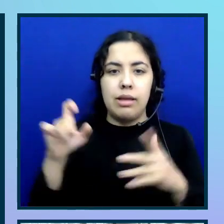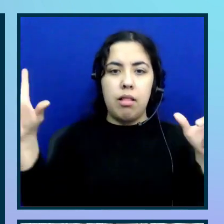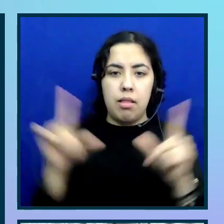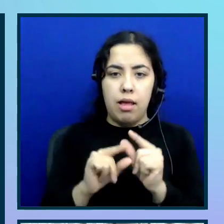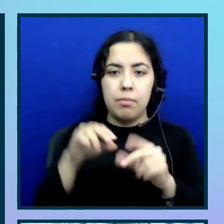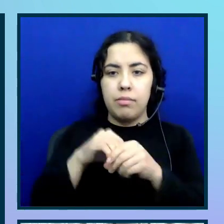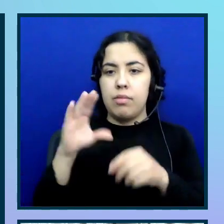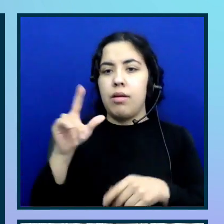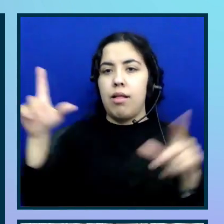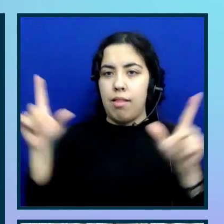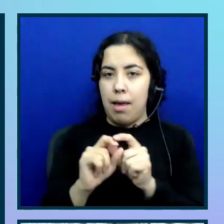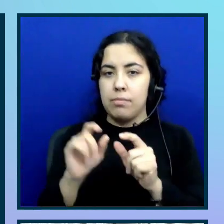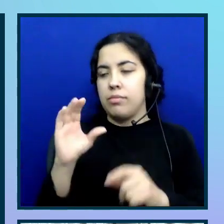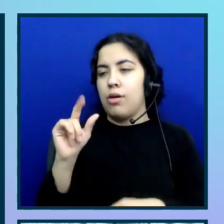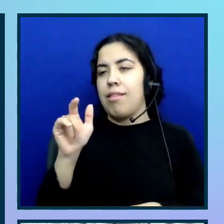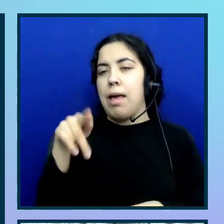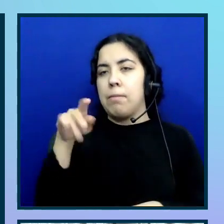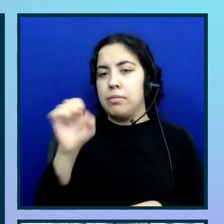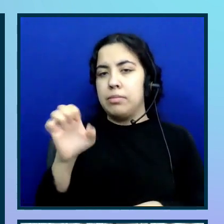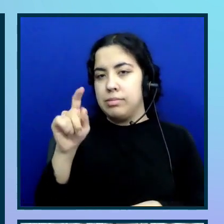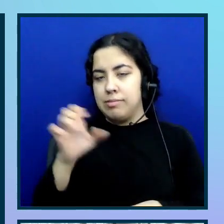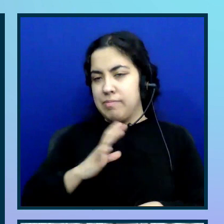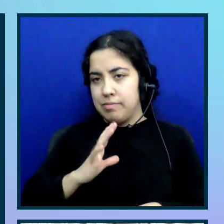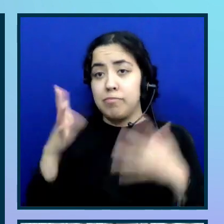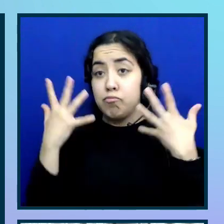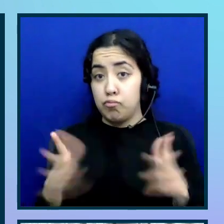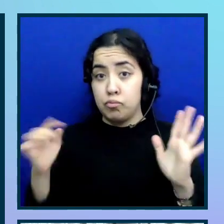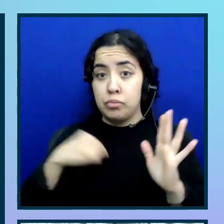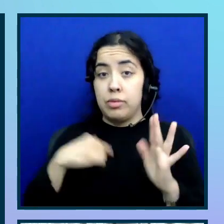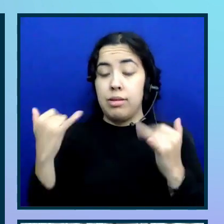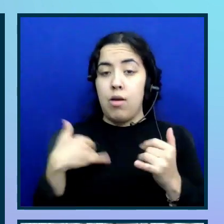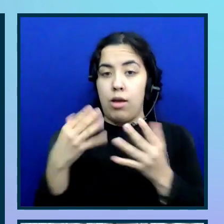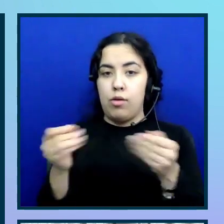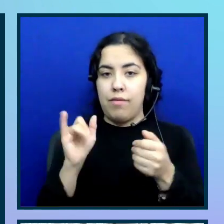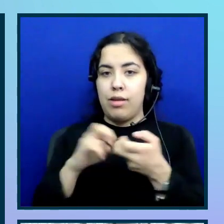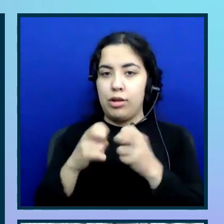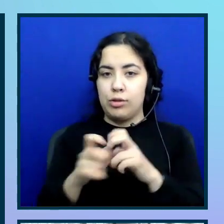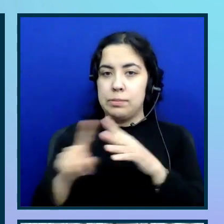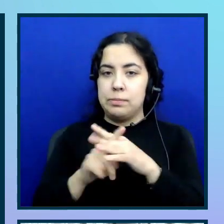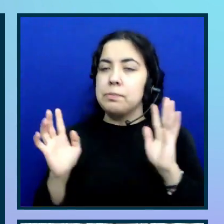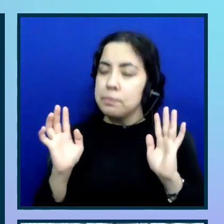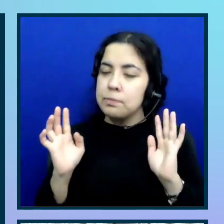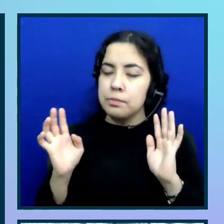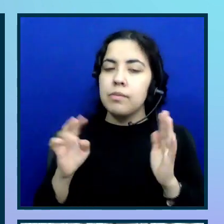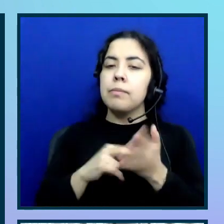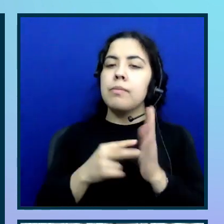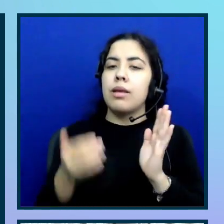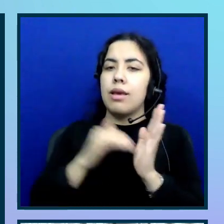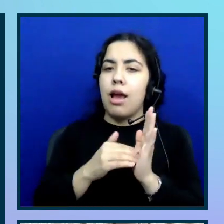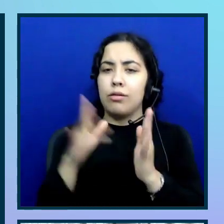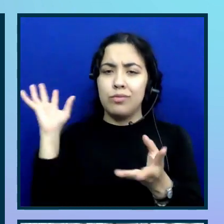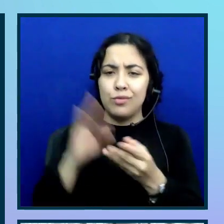in the collapse state. I'm done here. And now I've resolved those issues. So again, this took